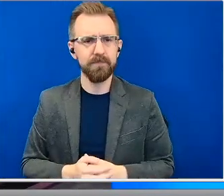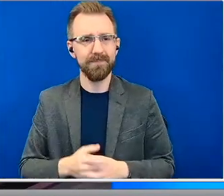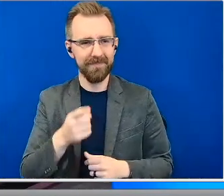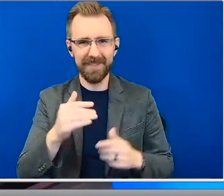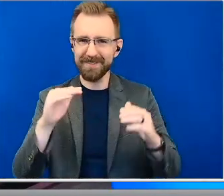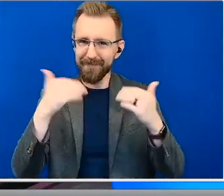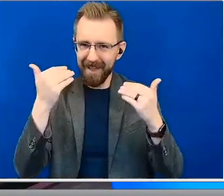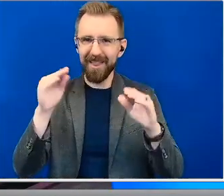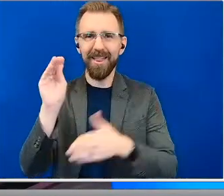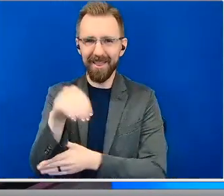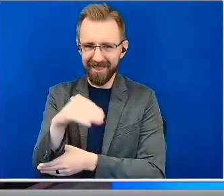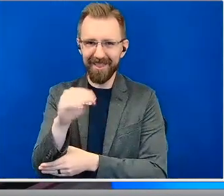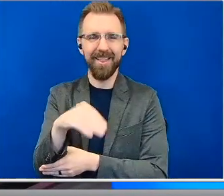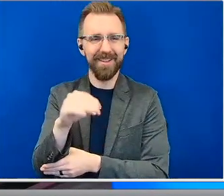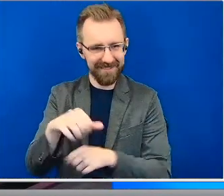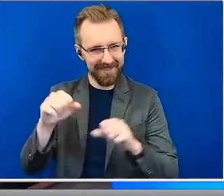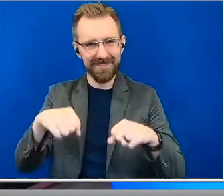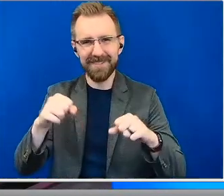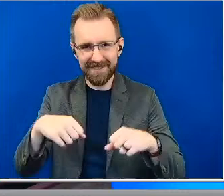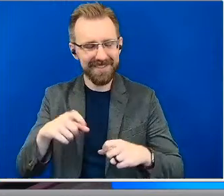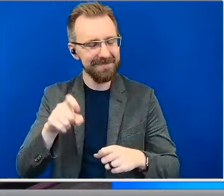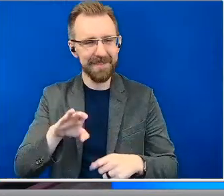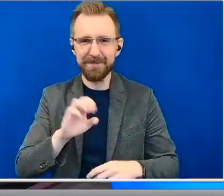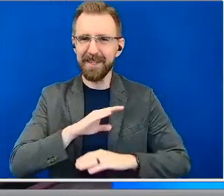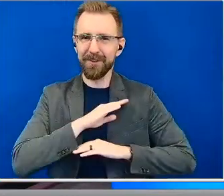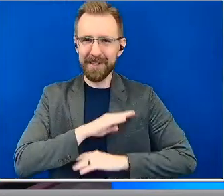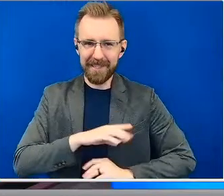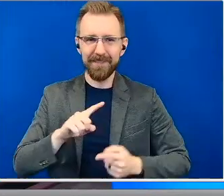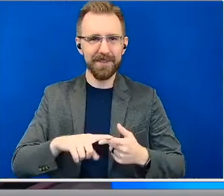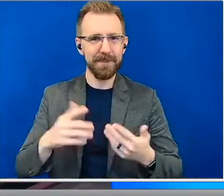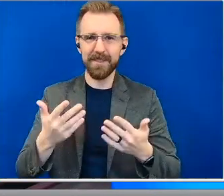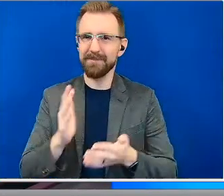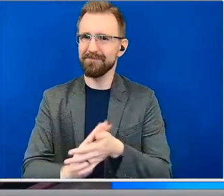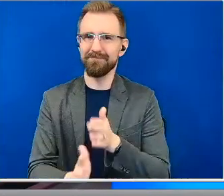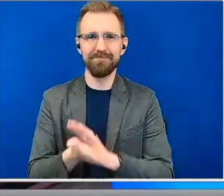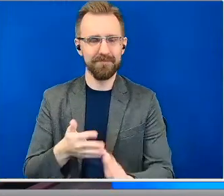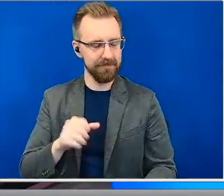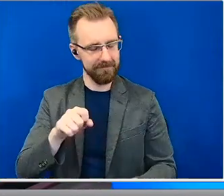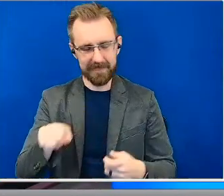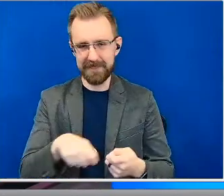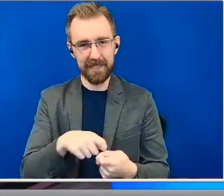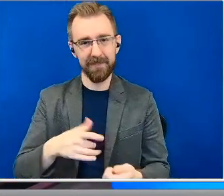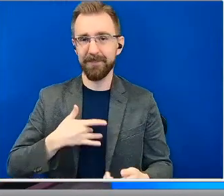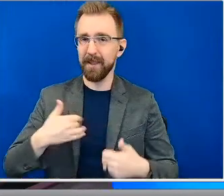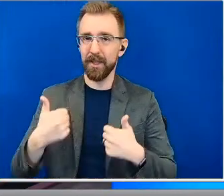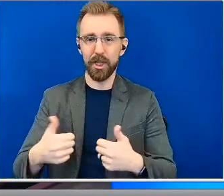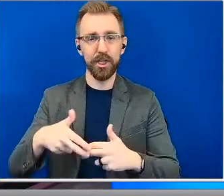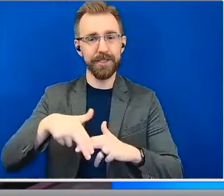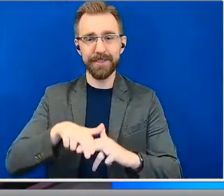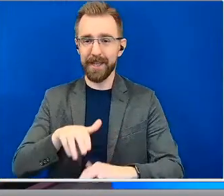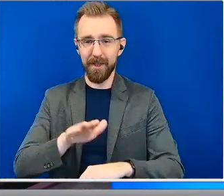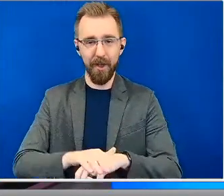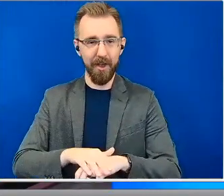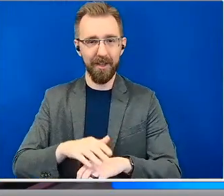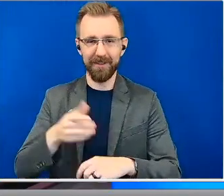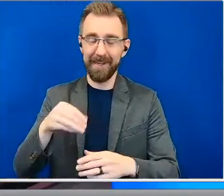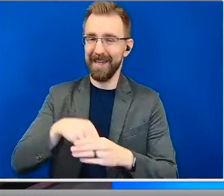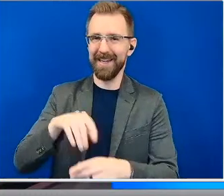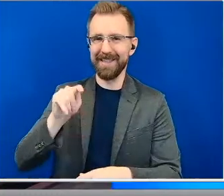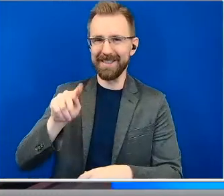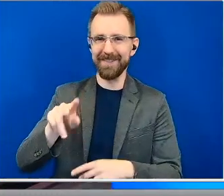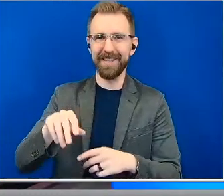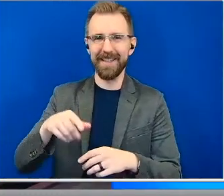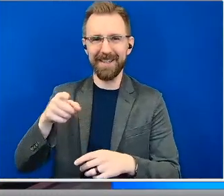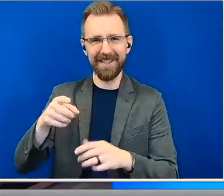yes. It must be a relief to be out of the woods. Right. Exactly. Just feeling good, sitting here in a television studio next to your doctor. That's